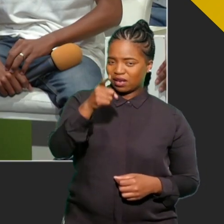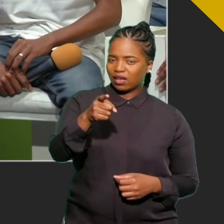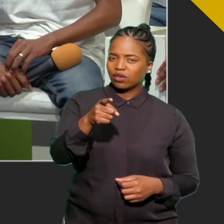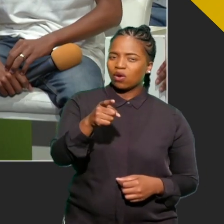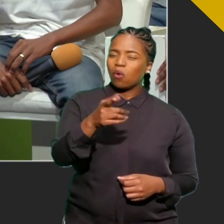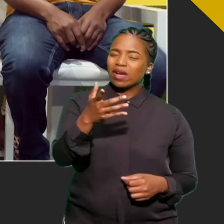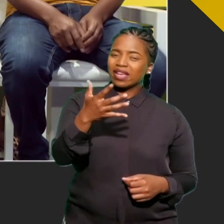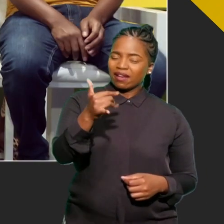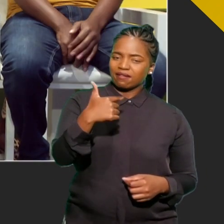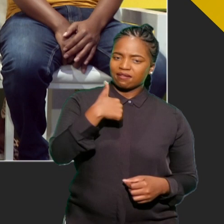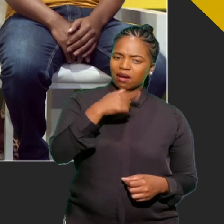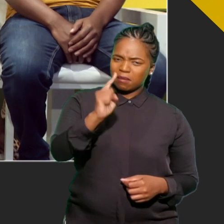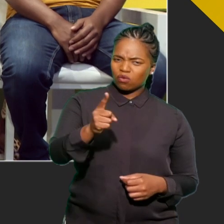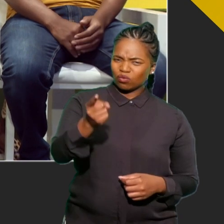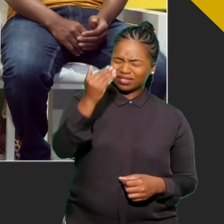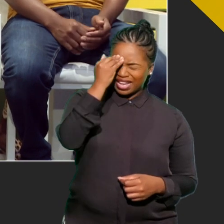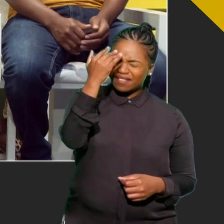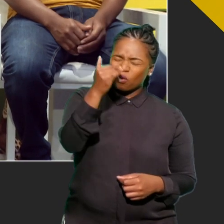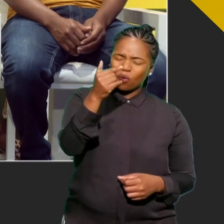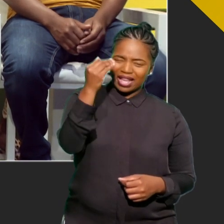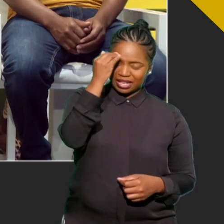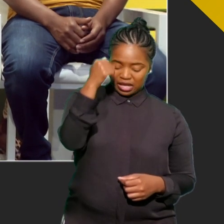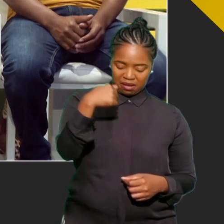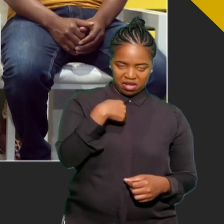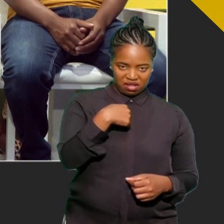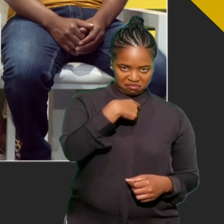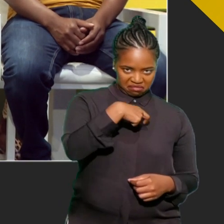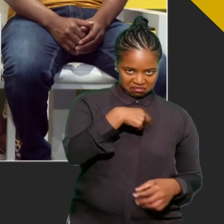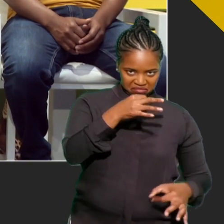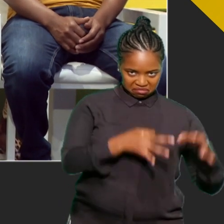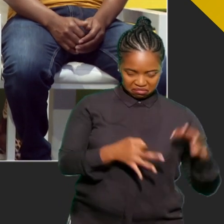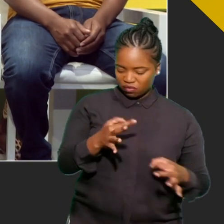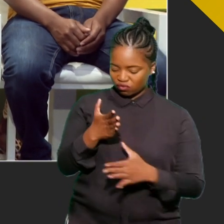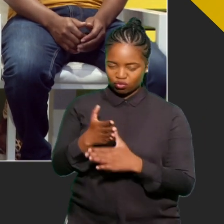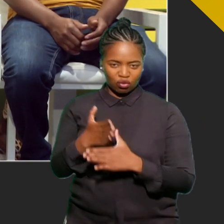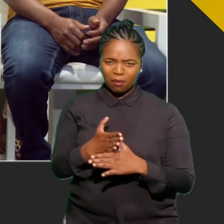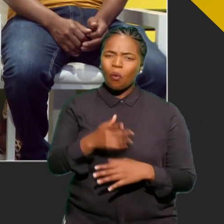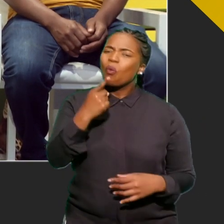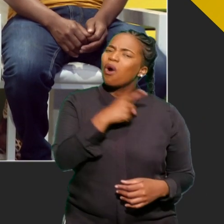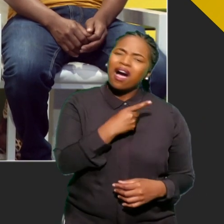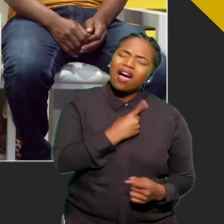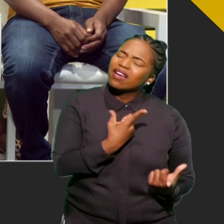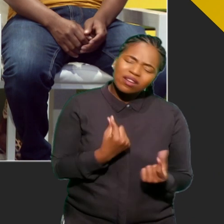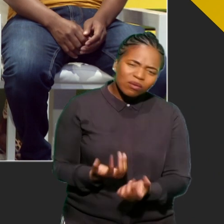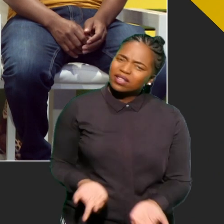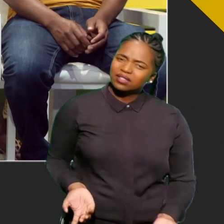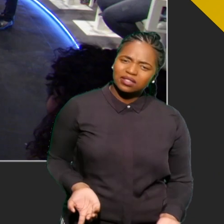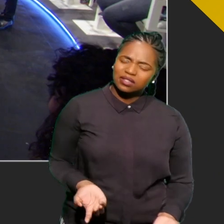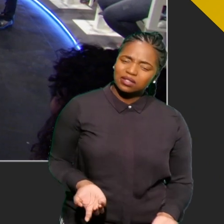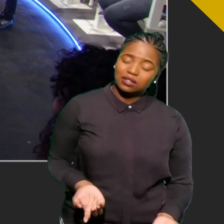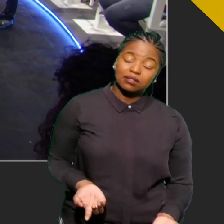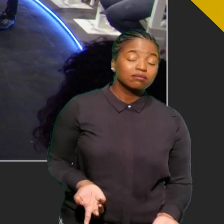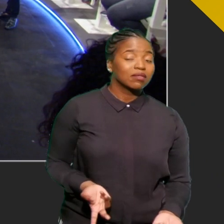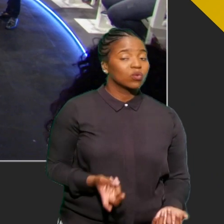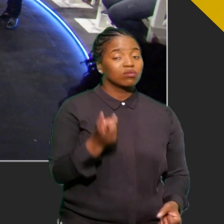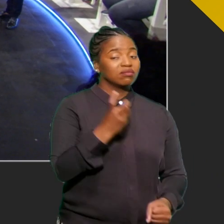o tsebe gore na o byang. If whatever you can't separate your own judgments from your job, why are you then in that field? Hey, it's a very